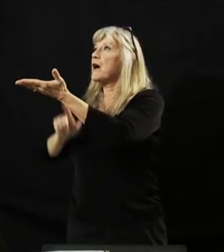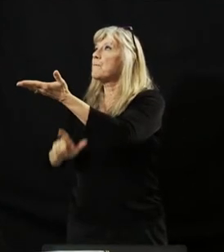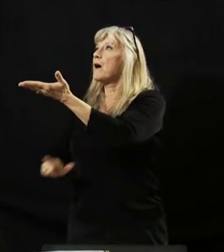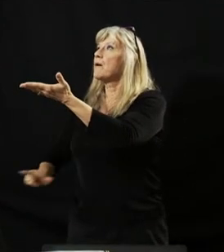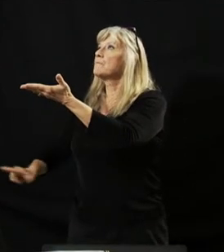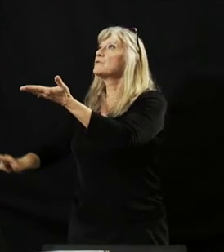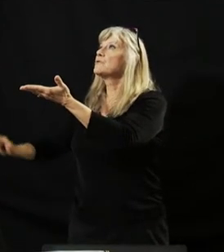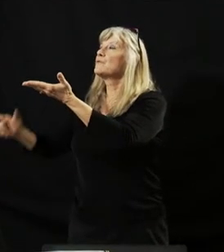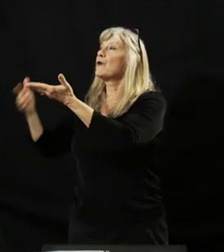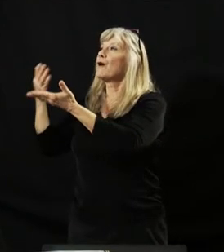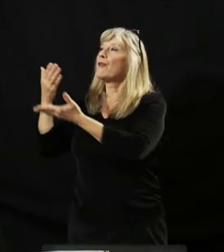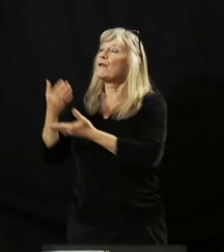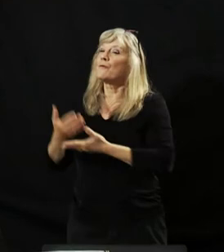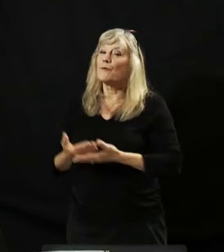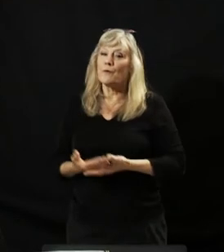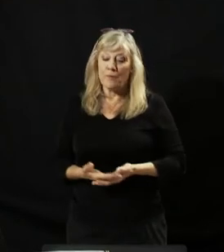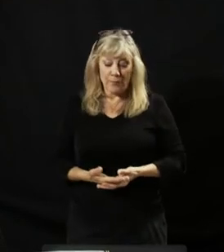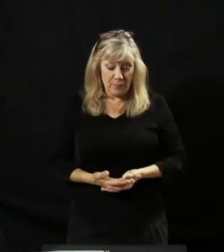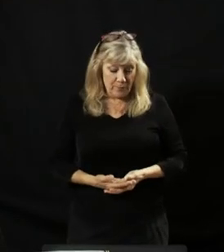lift them up to the